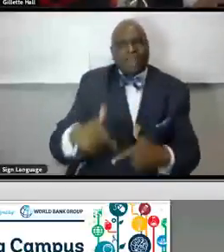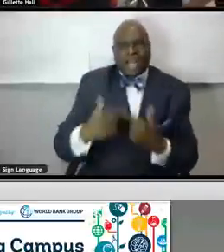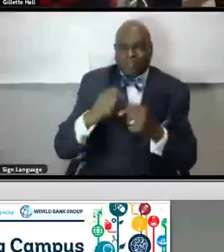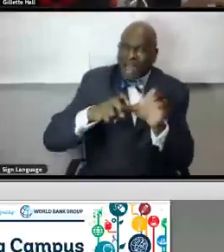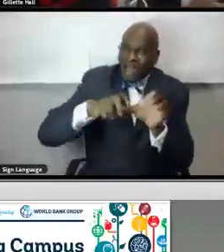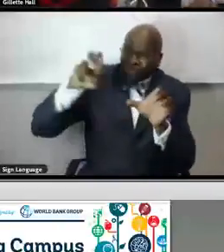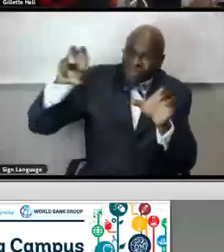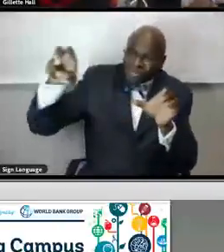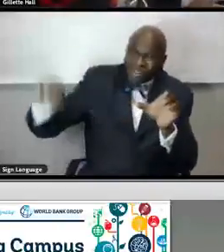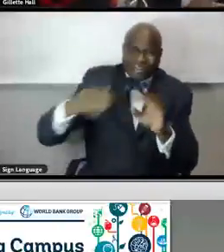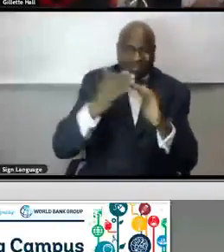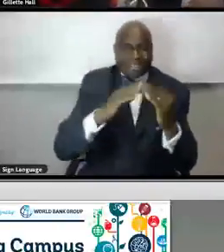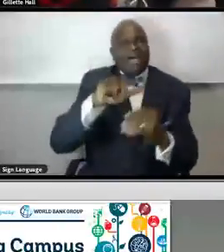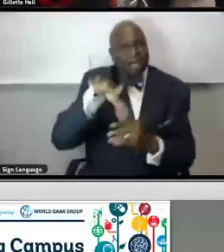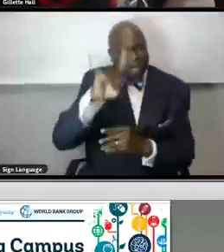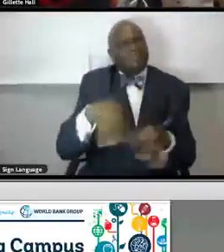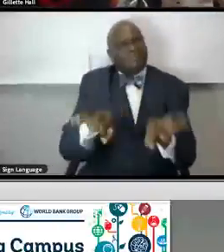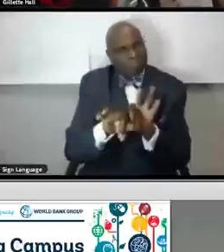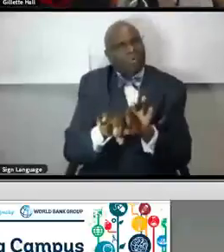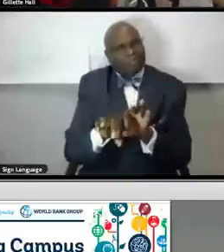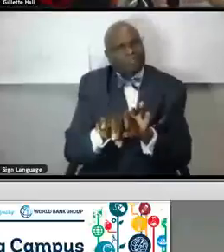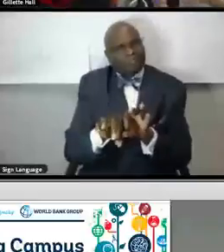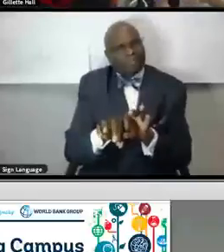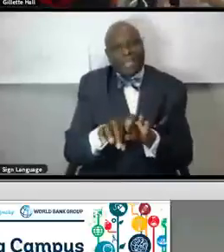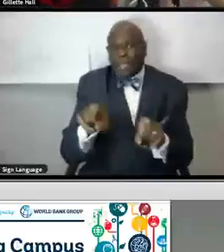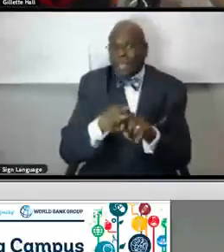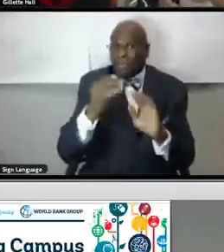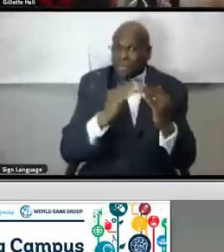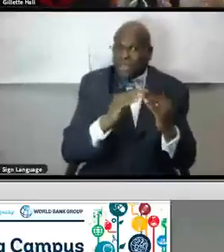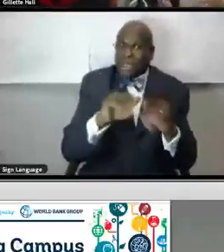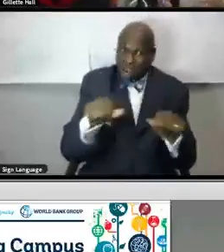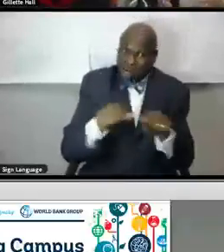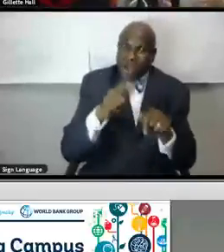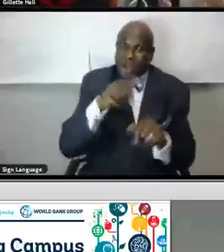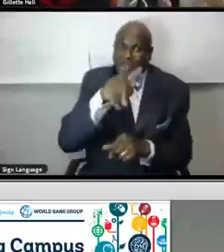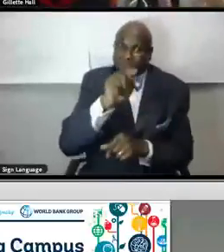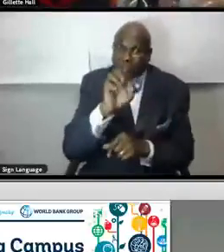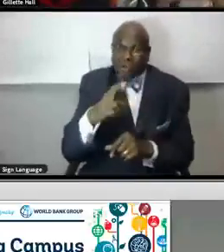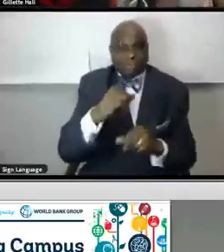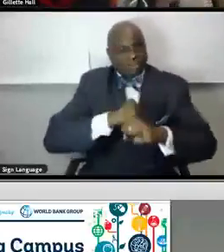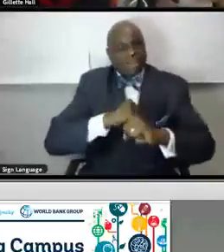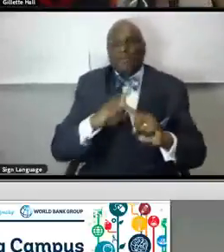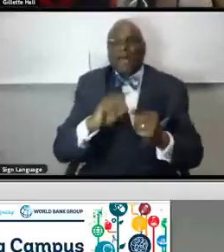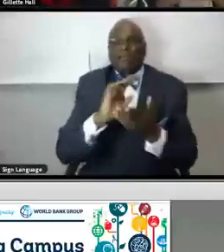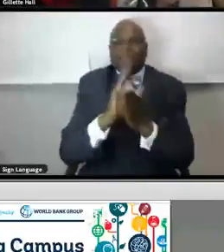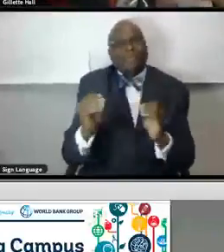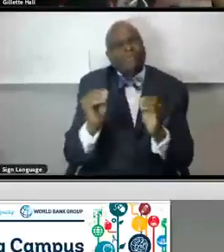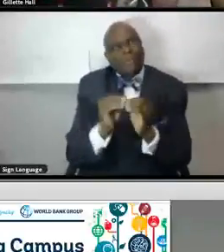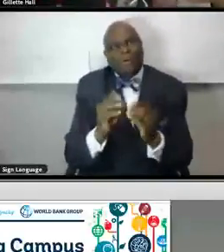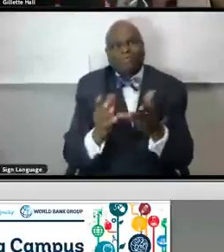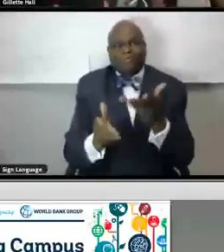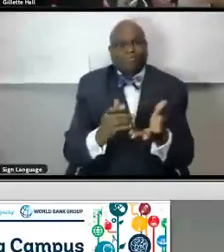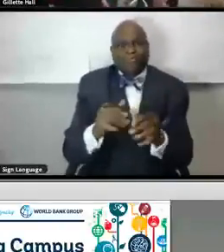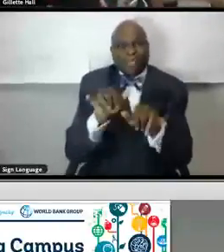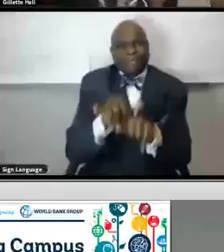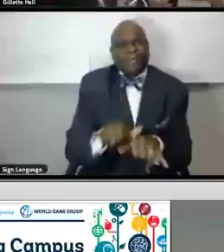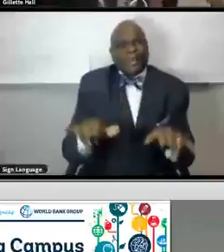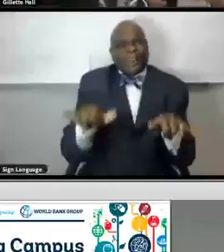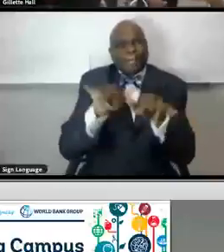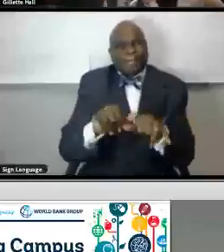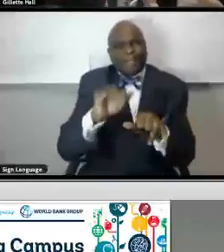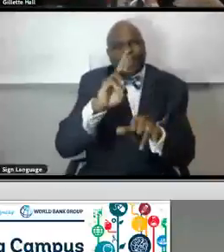remotely, land becomes a key issue. And even in urban areas where land tenure is insecure, but that becomes the more run-of-the-mill